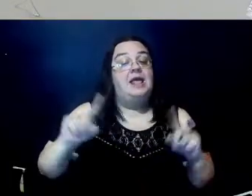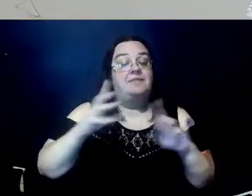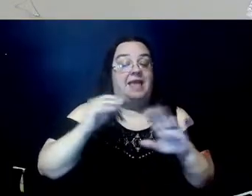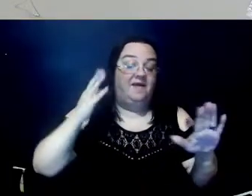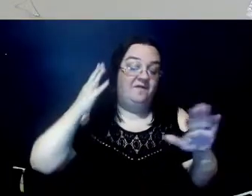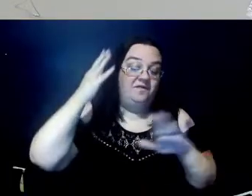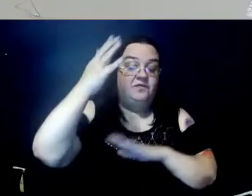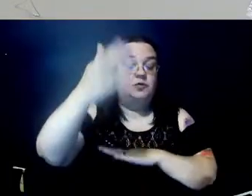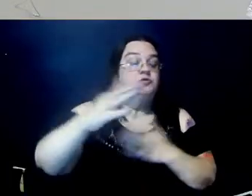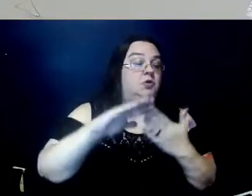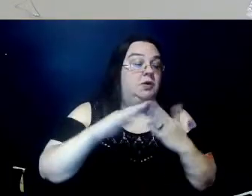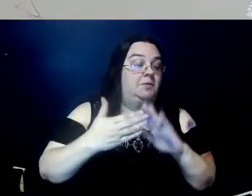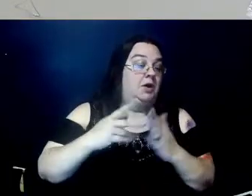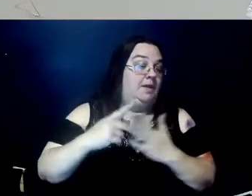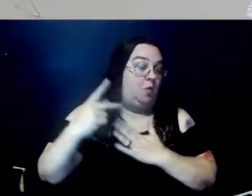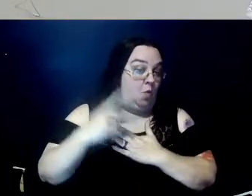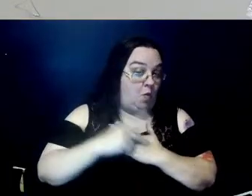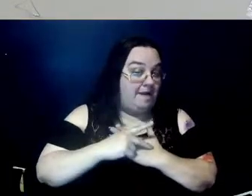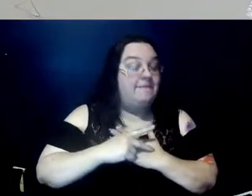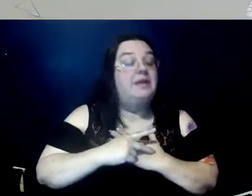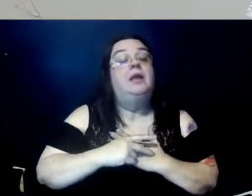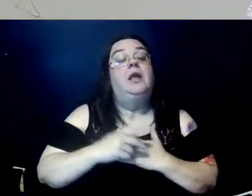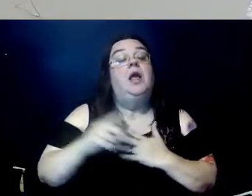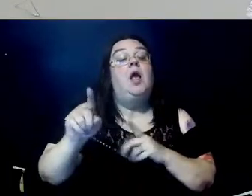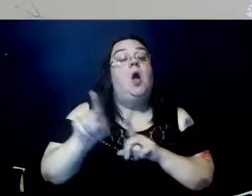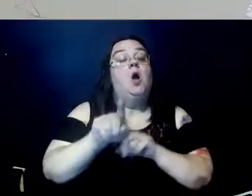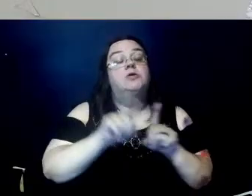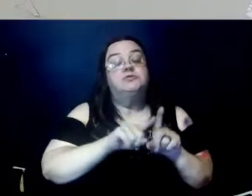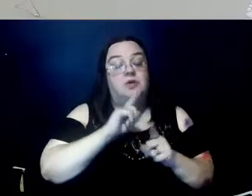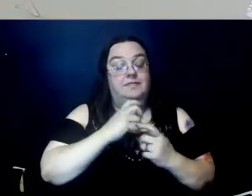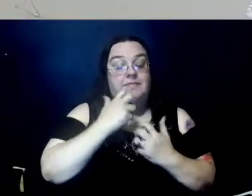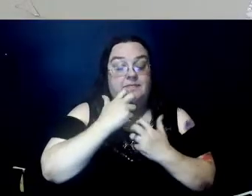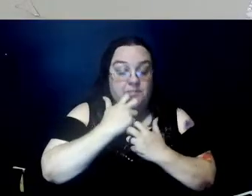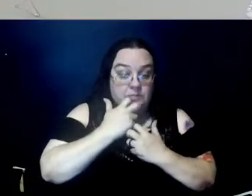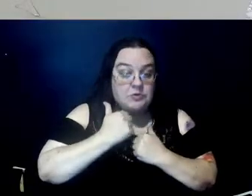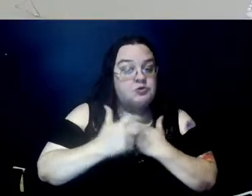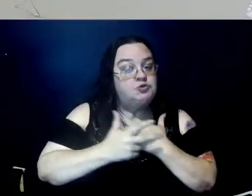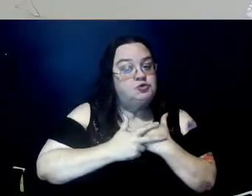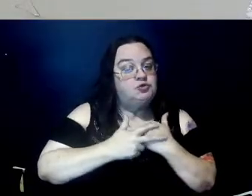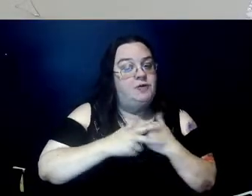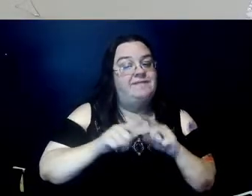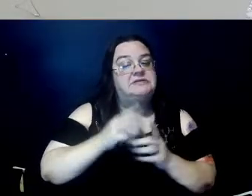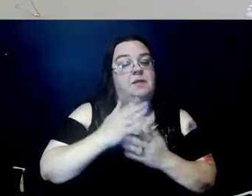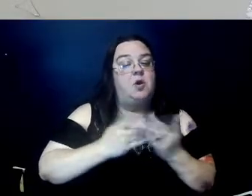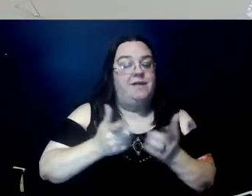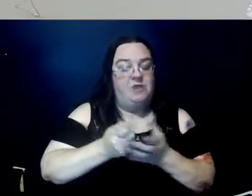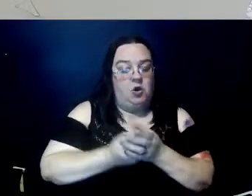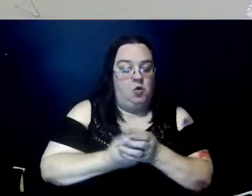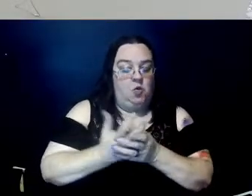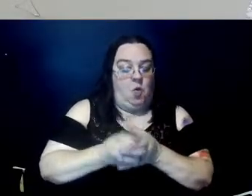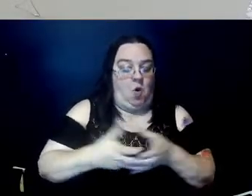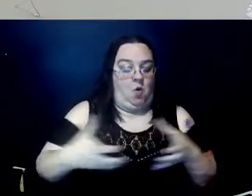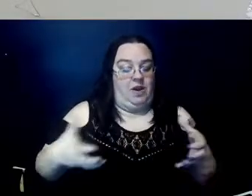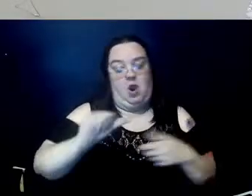community programming, while also being preserved as part of a growing archive for the town.